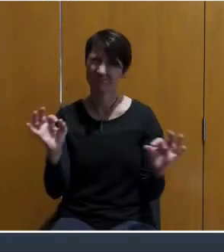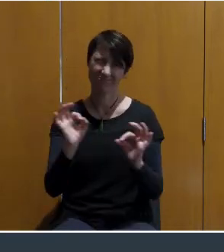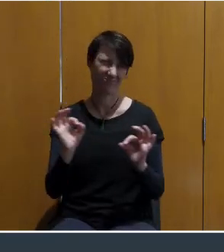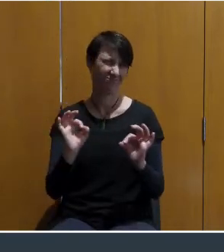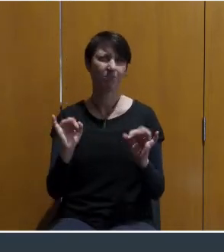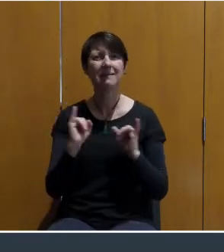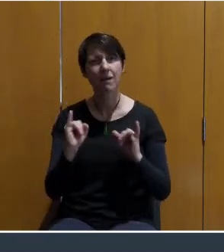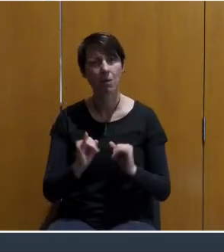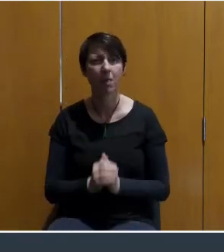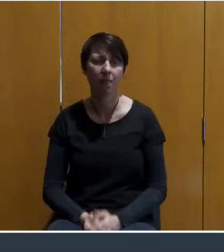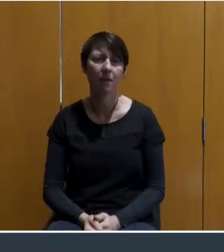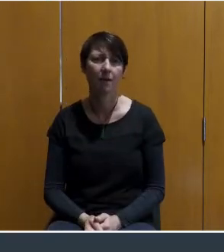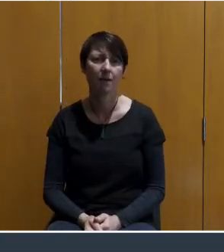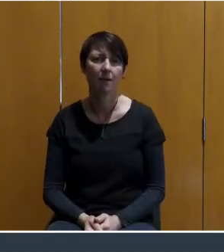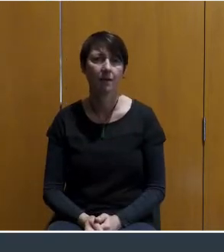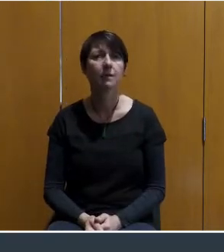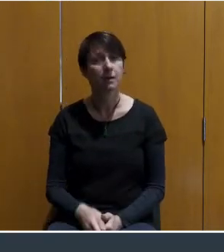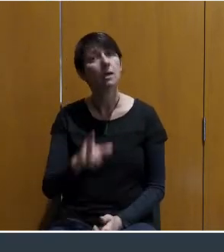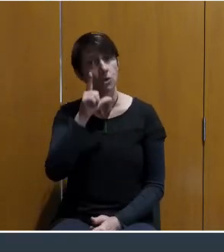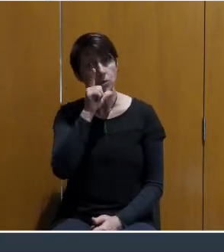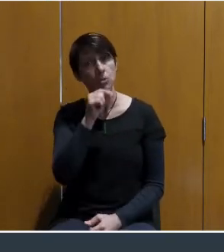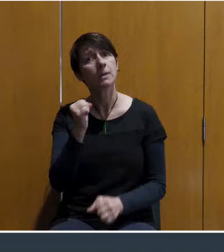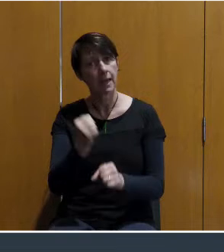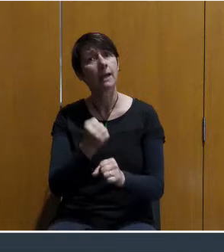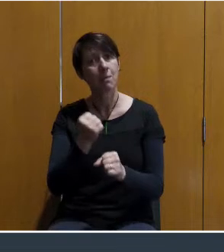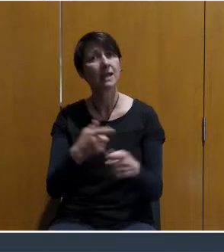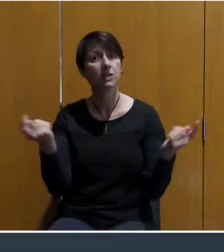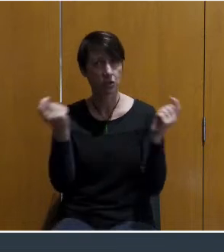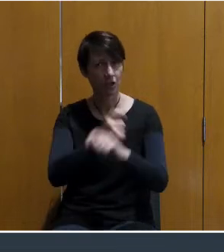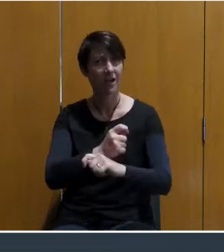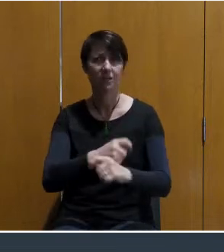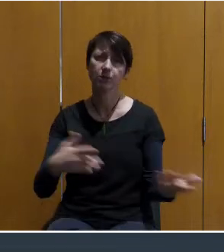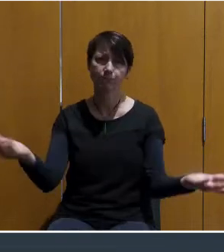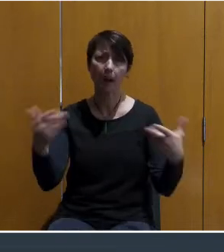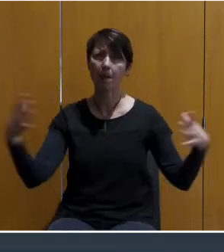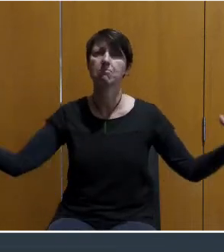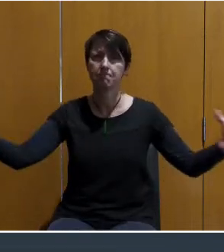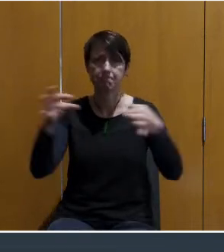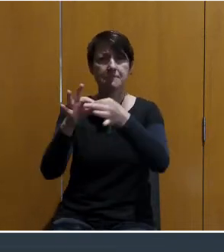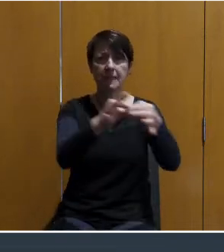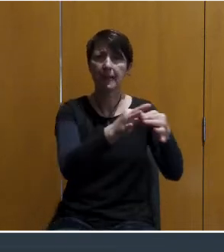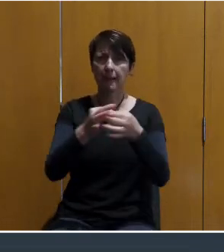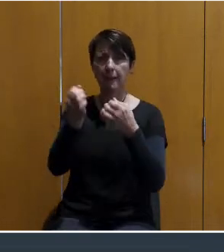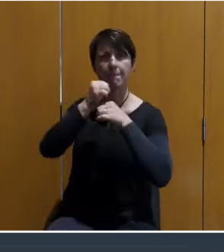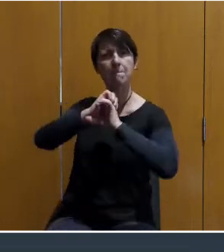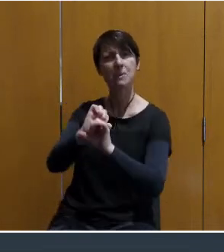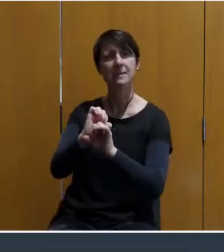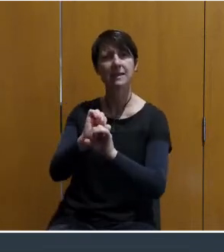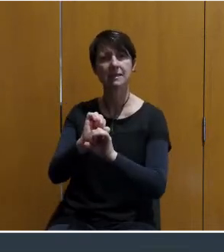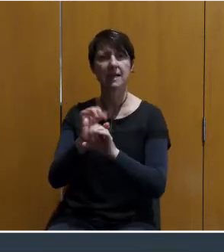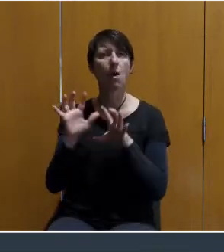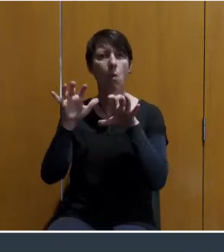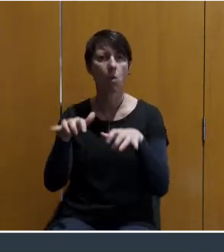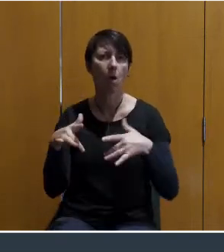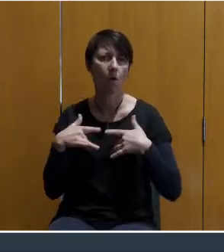is. It's not too late to make a difference. Let's come together and unite to protect our precious wildlife. Stricter dog control bylaws will